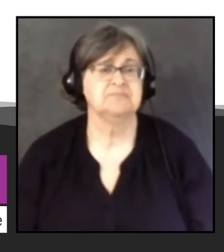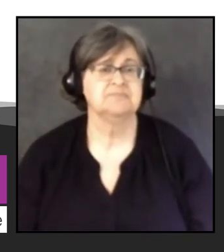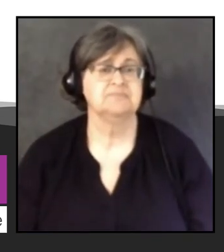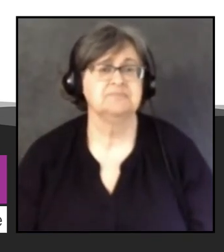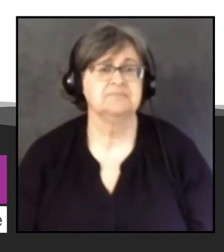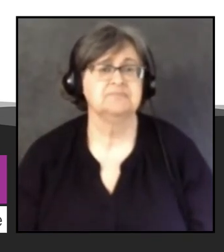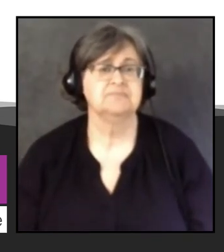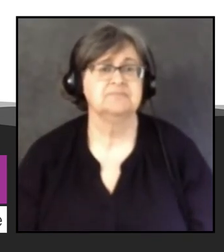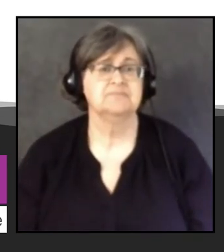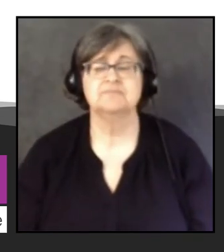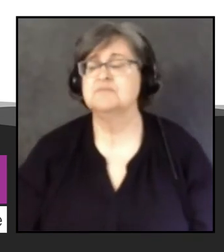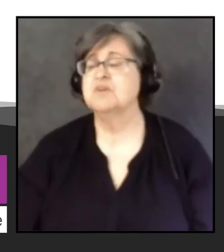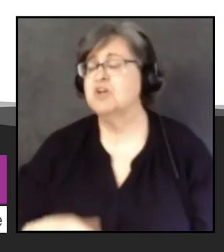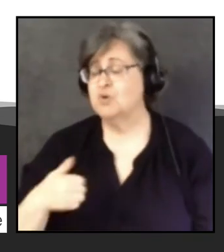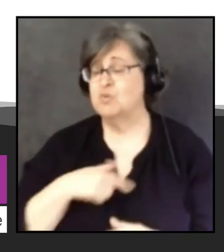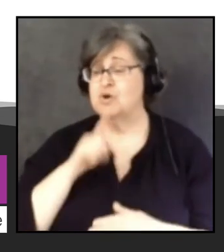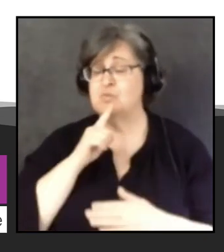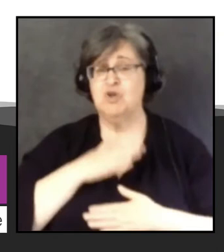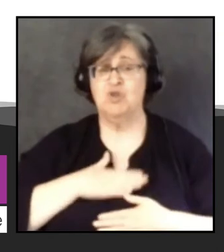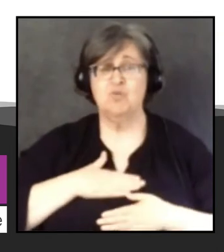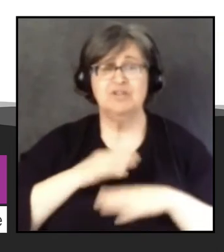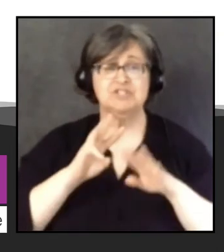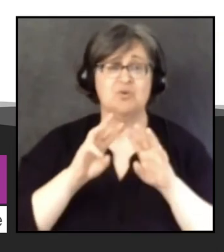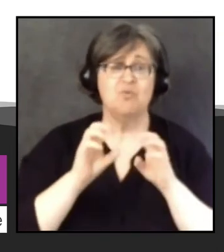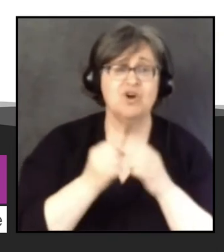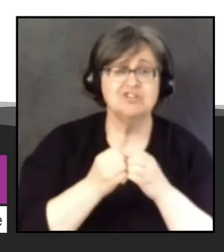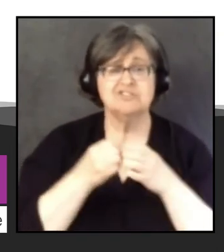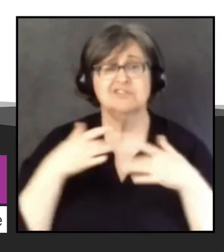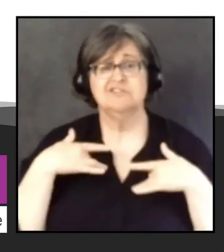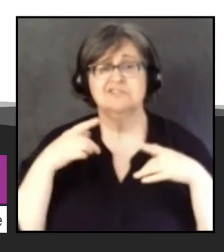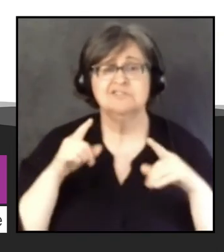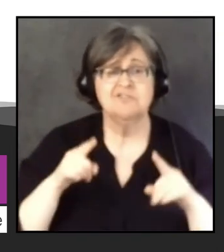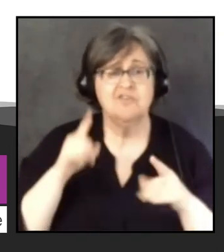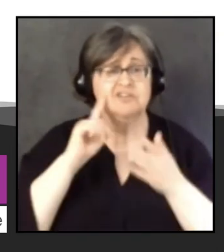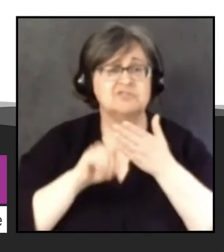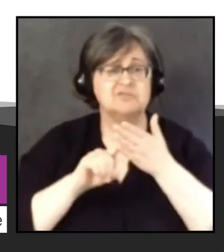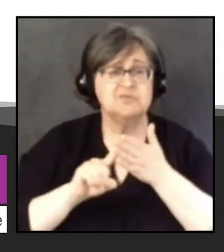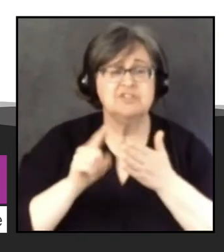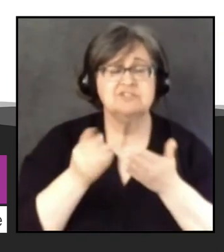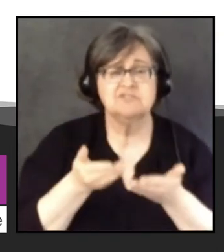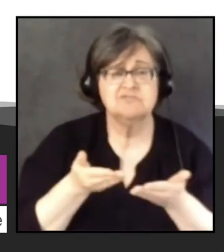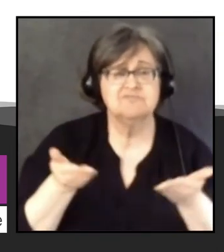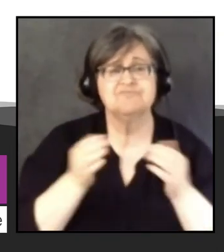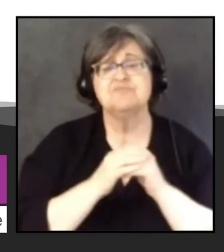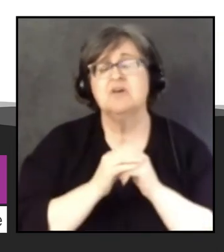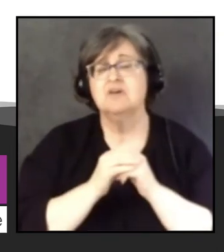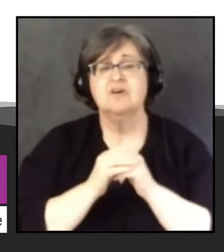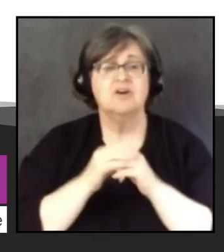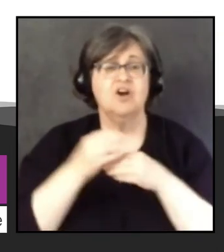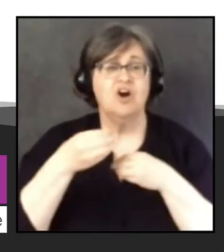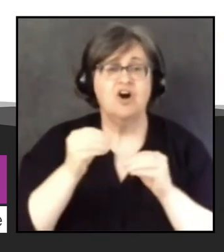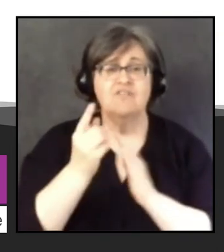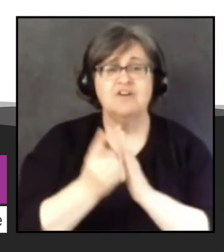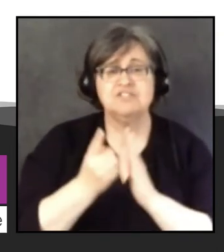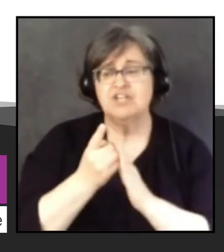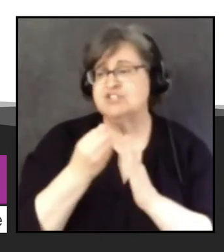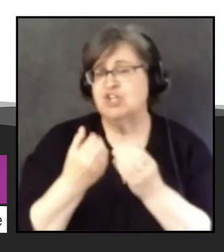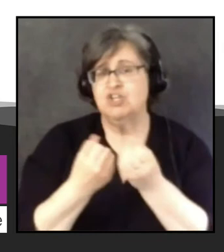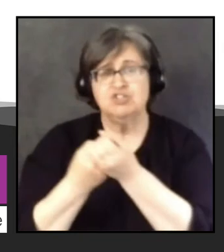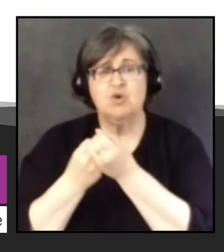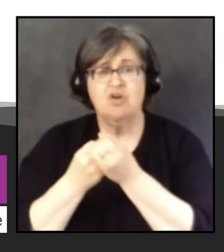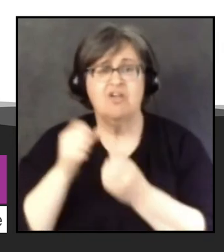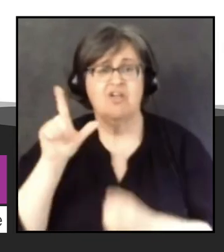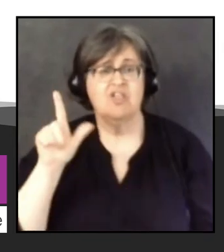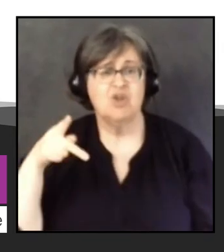And we really appreciate the workshops, events, research materials, office hour meetings, and producing support the